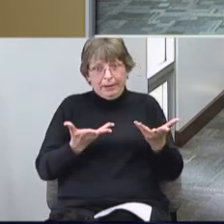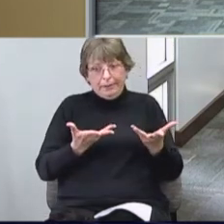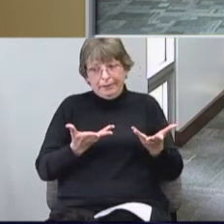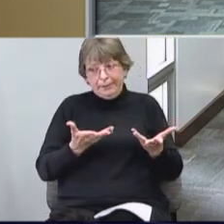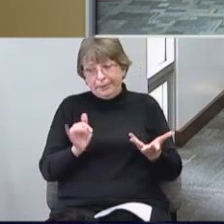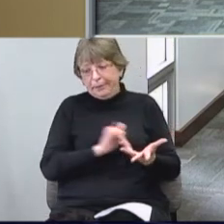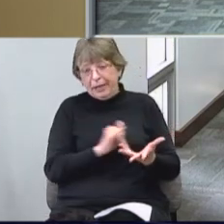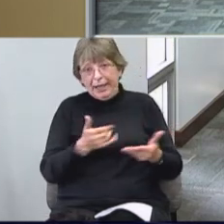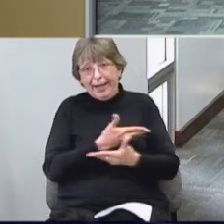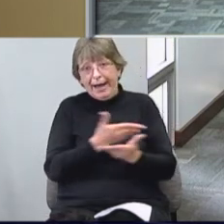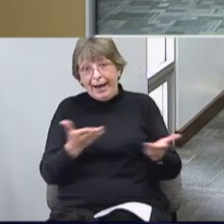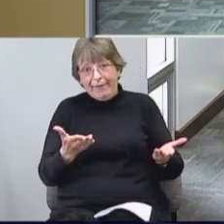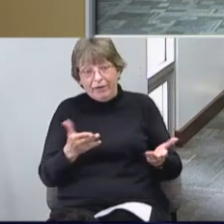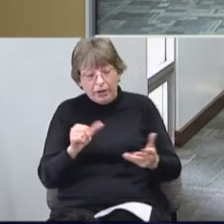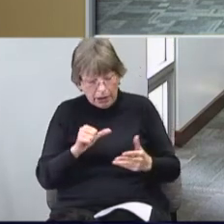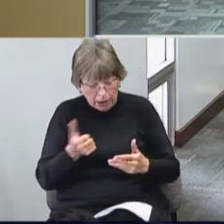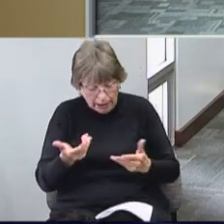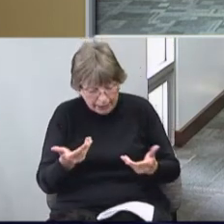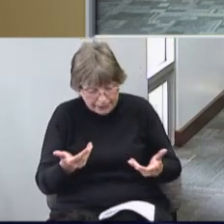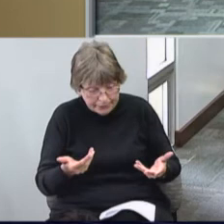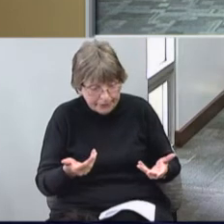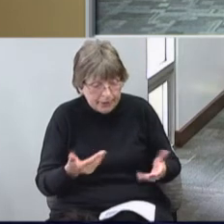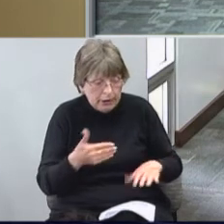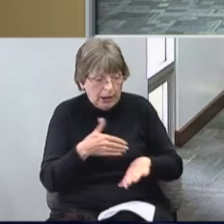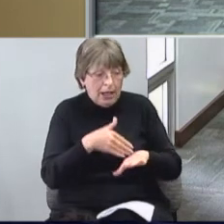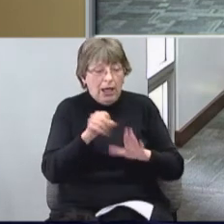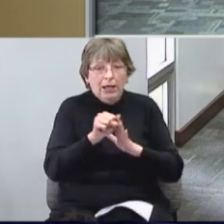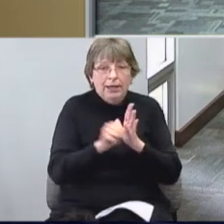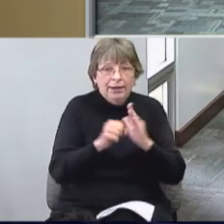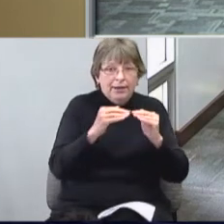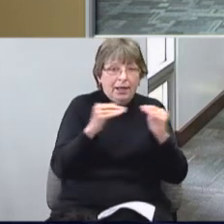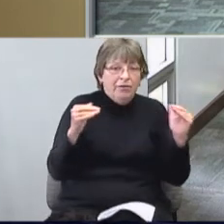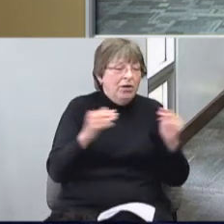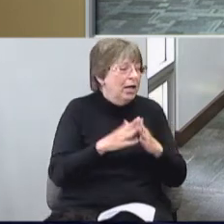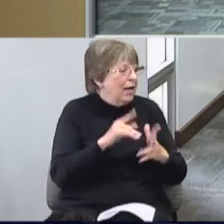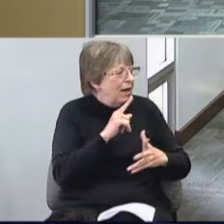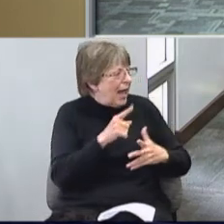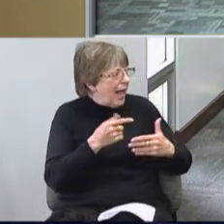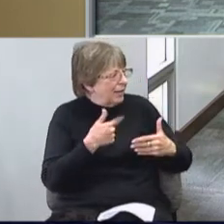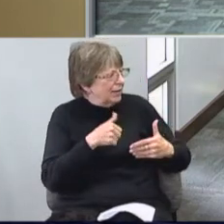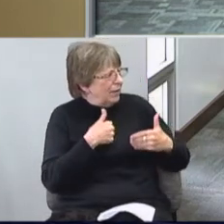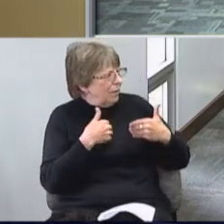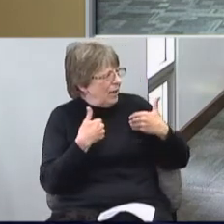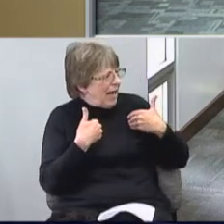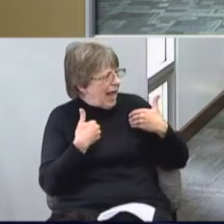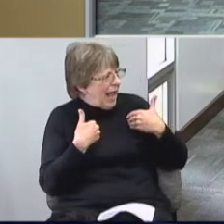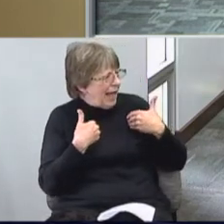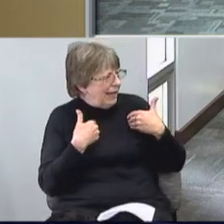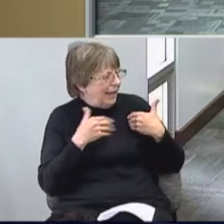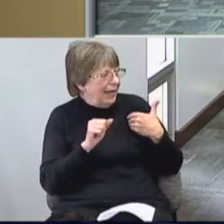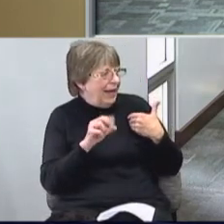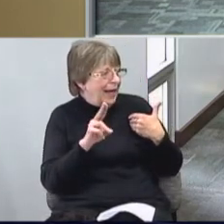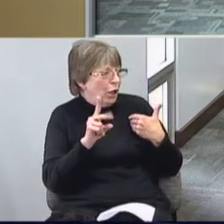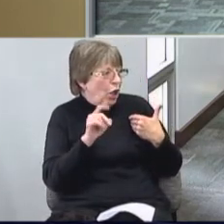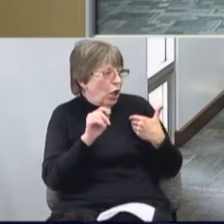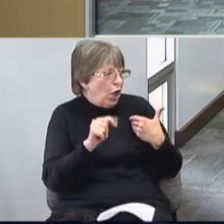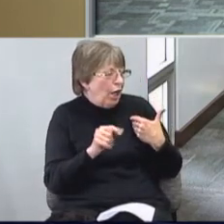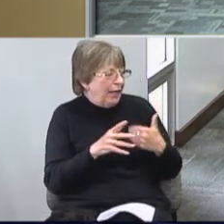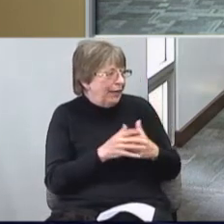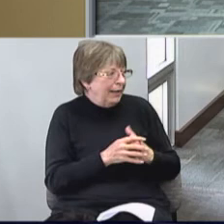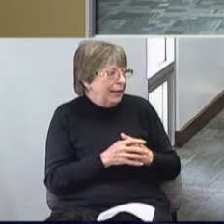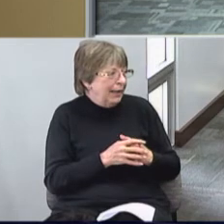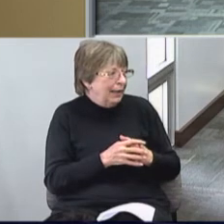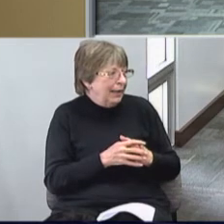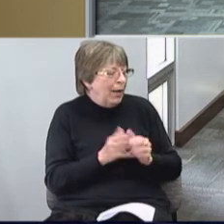state. There is a process. We actually just recently had our CLG audit, so we asked